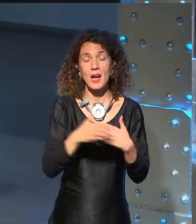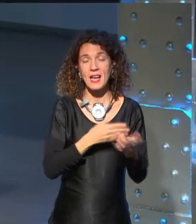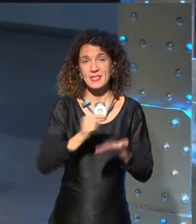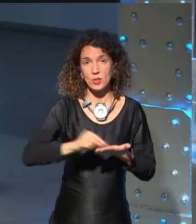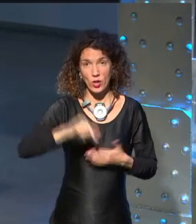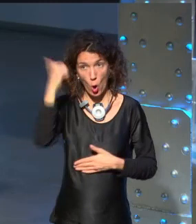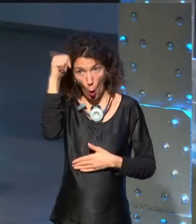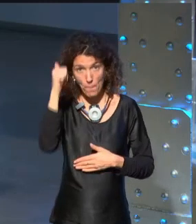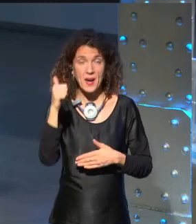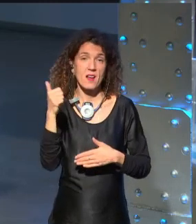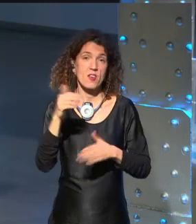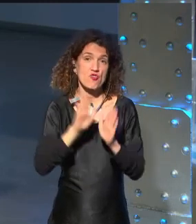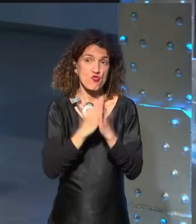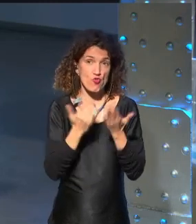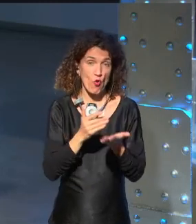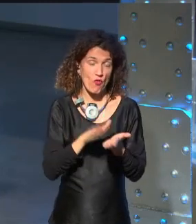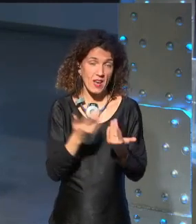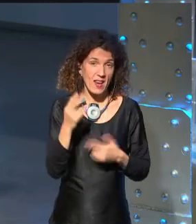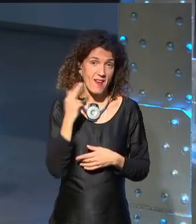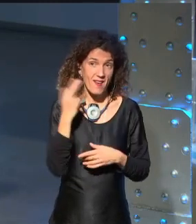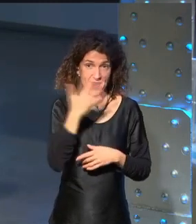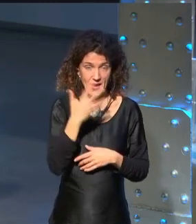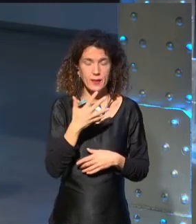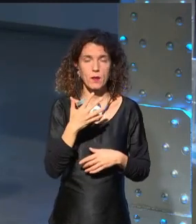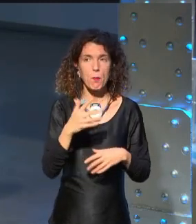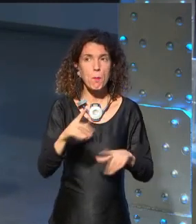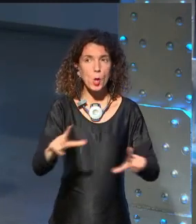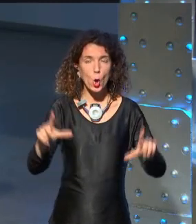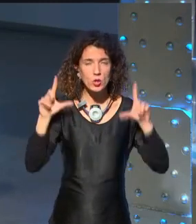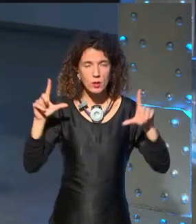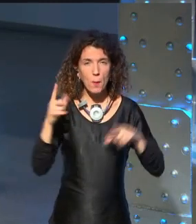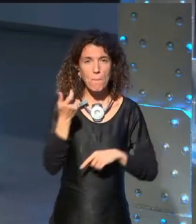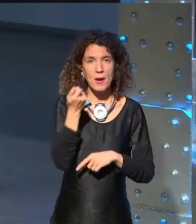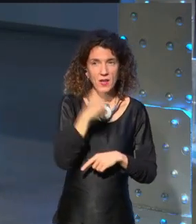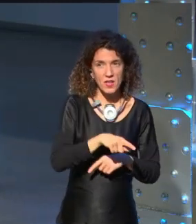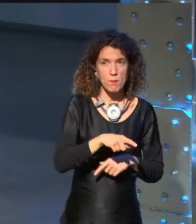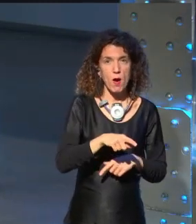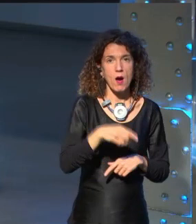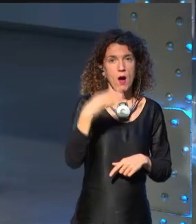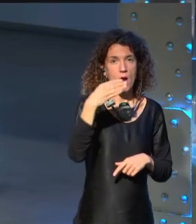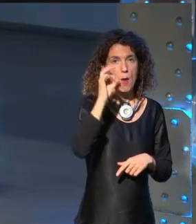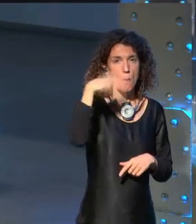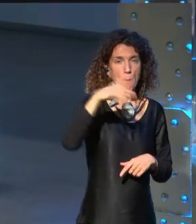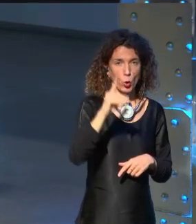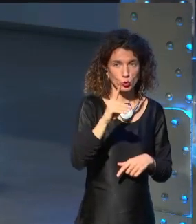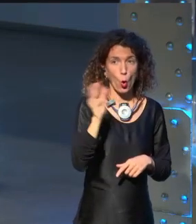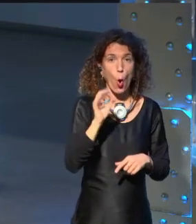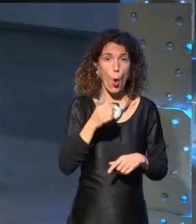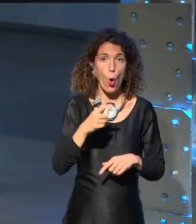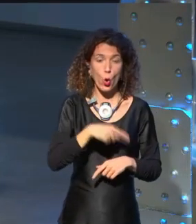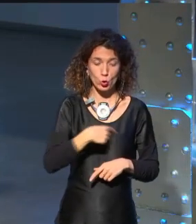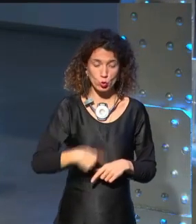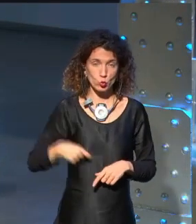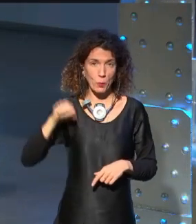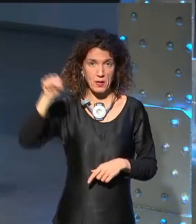think about some male writers, and that is that the protagonists are